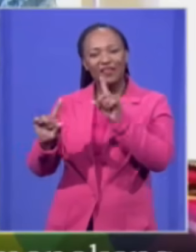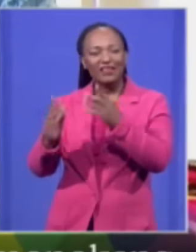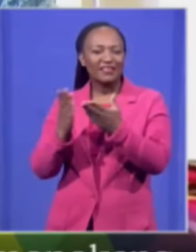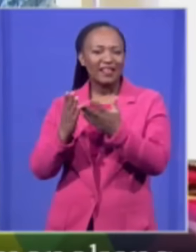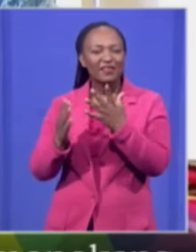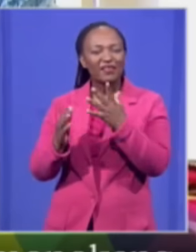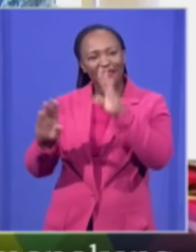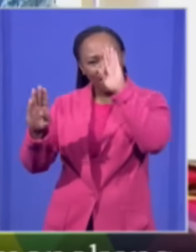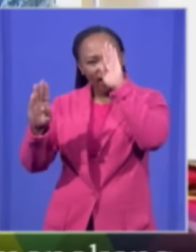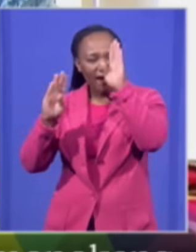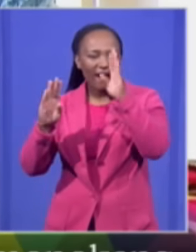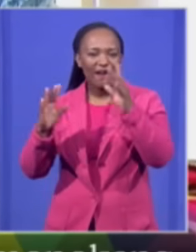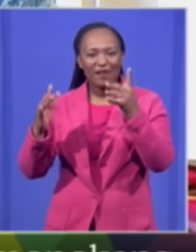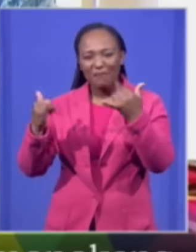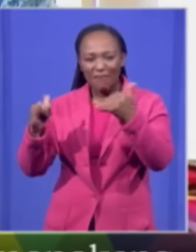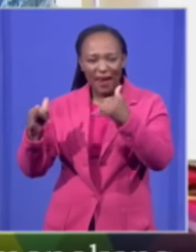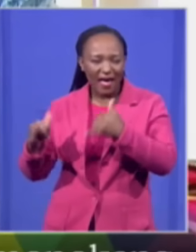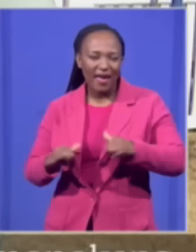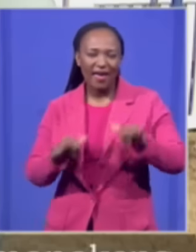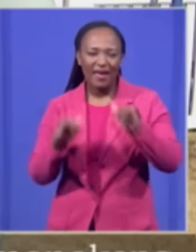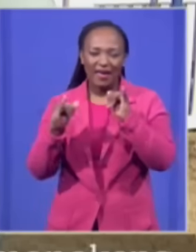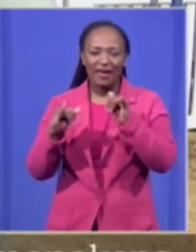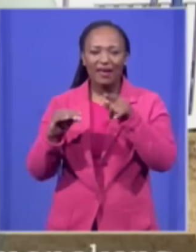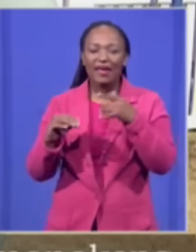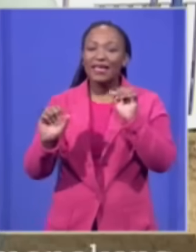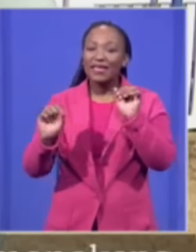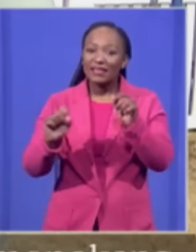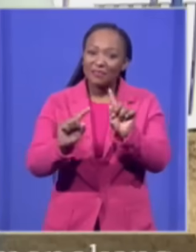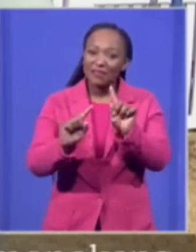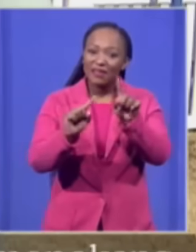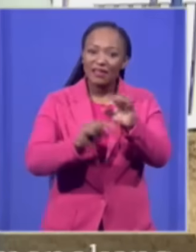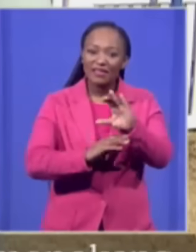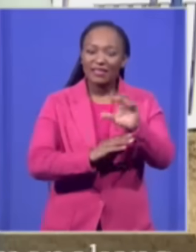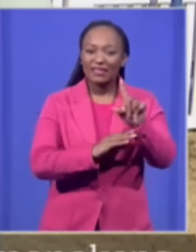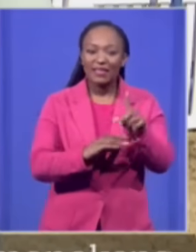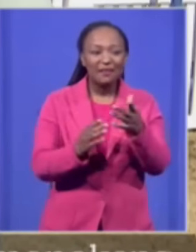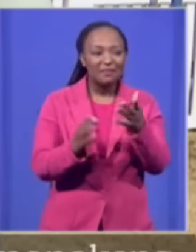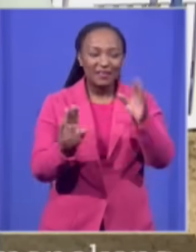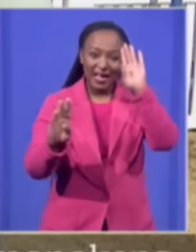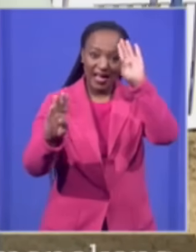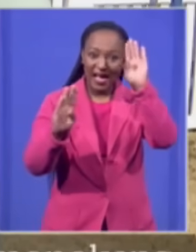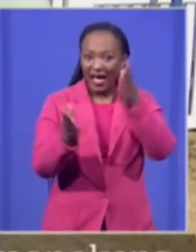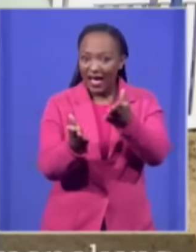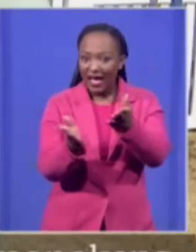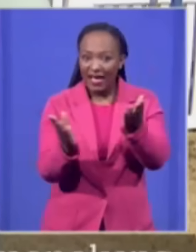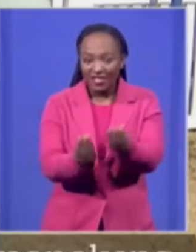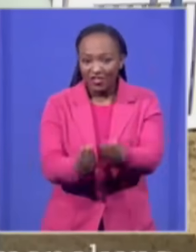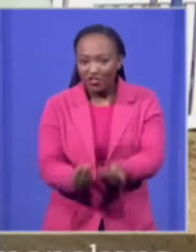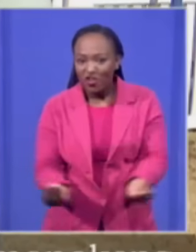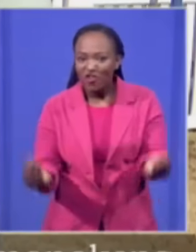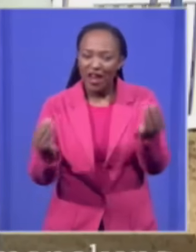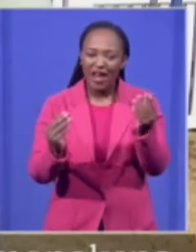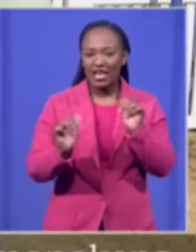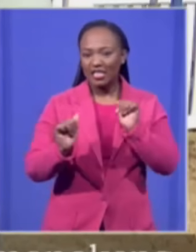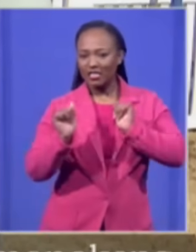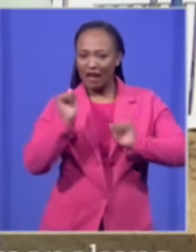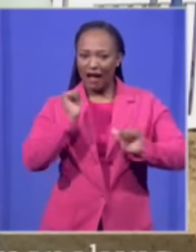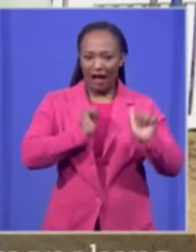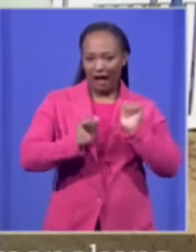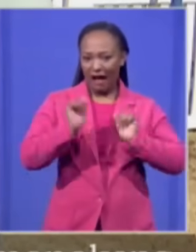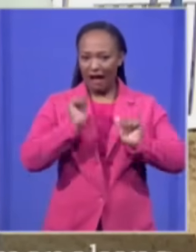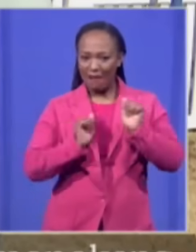we play. Yes, I go to the ECDs and I say hi to the prince. We dramatize the class